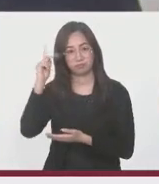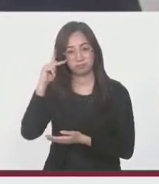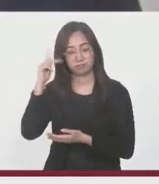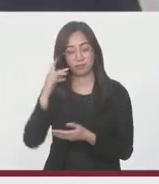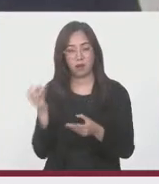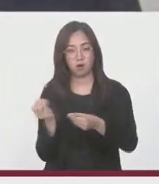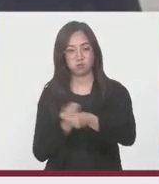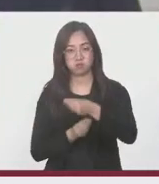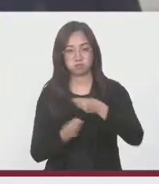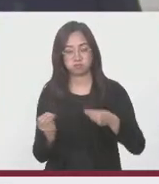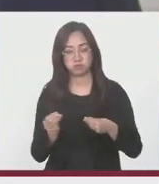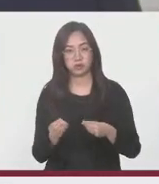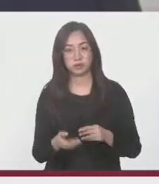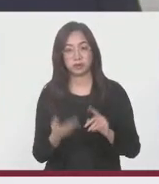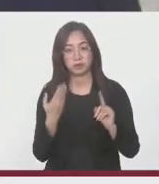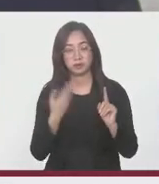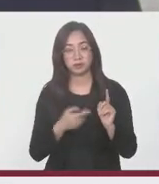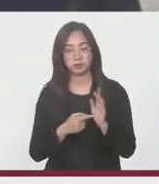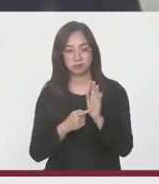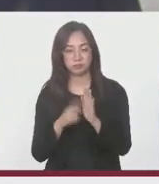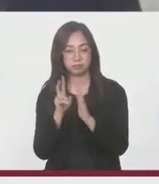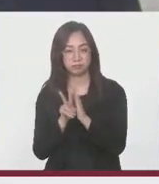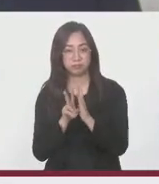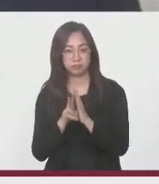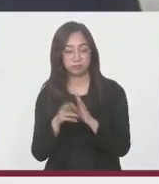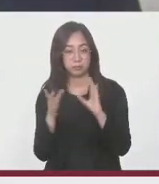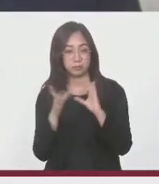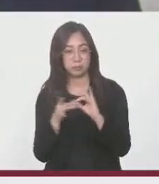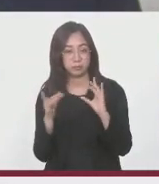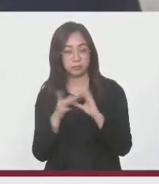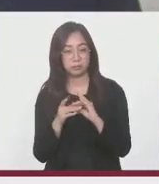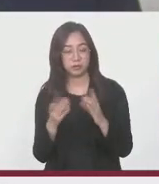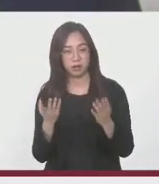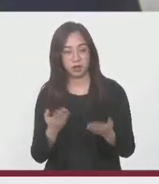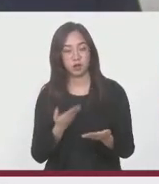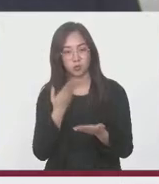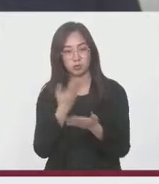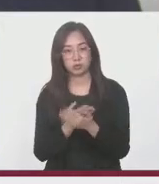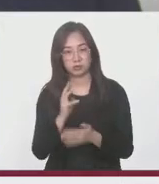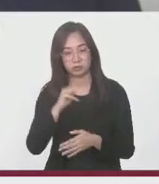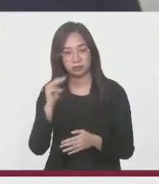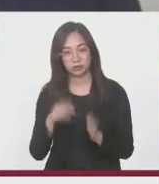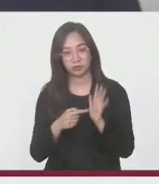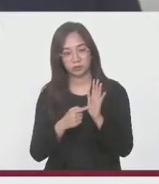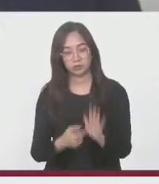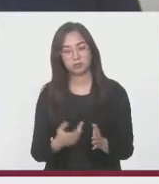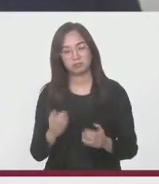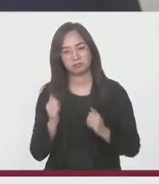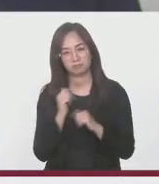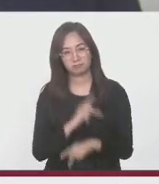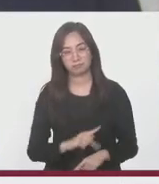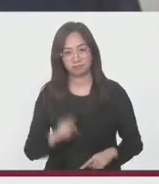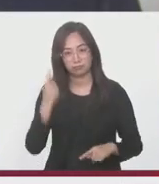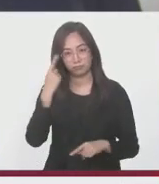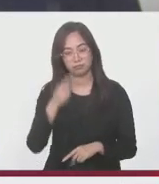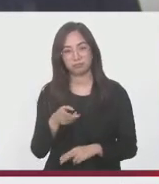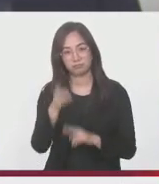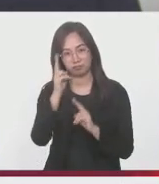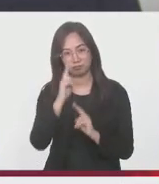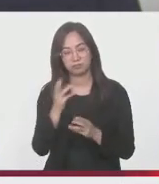Kazuhiko. Endo released a video message marking his arrival in Manila and to show his heartfelt appreciation of